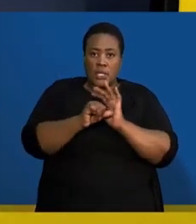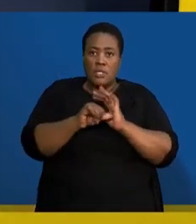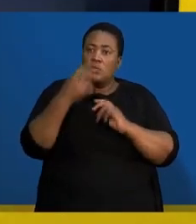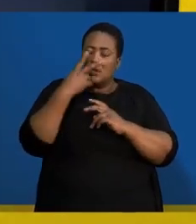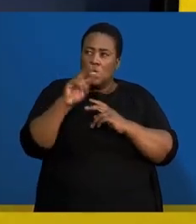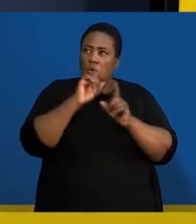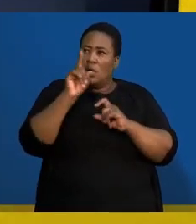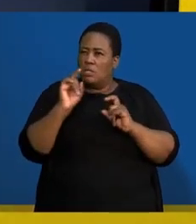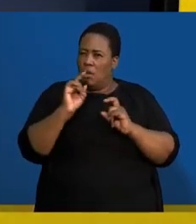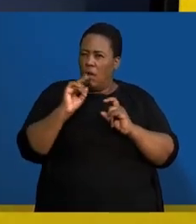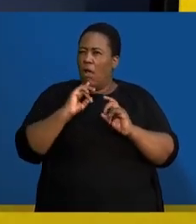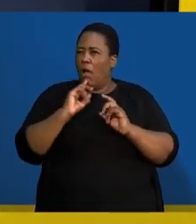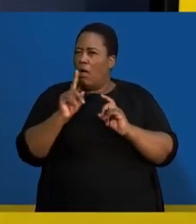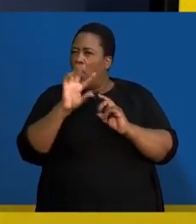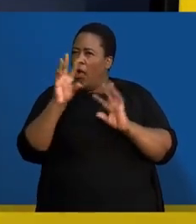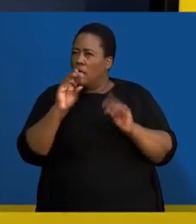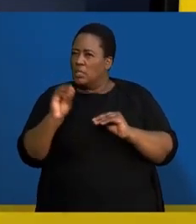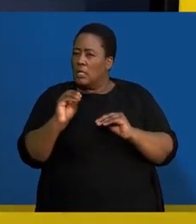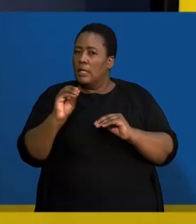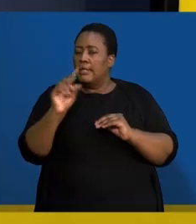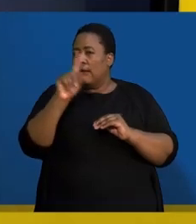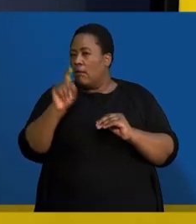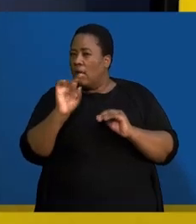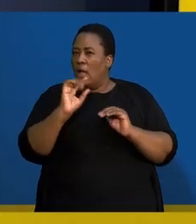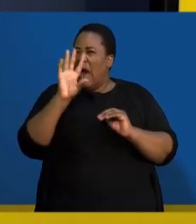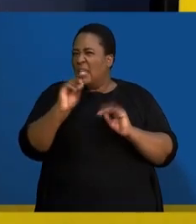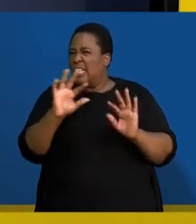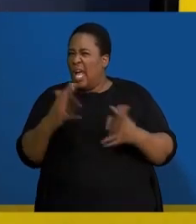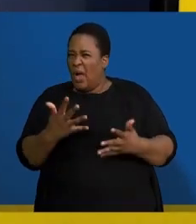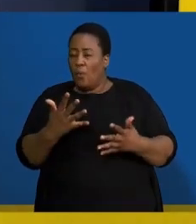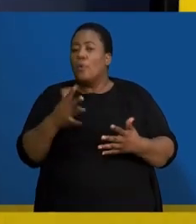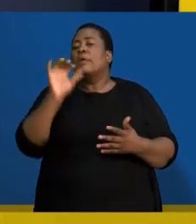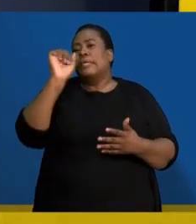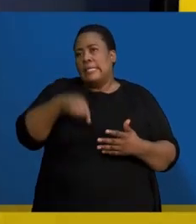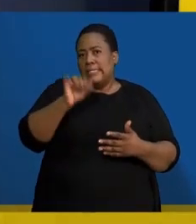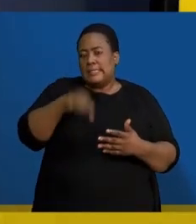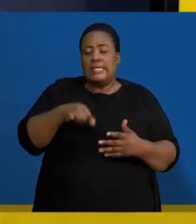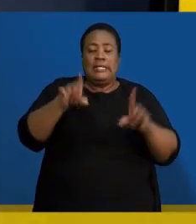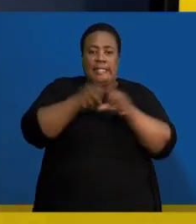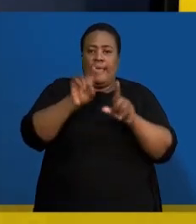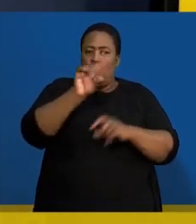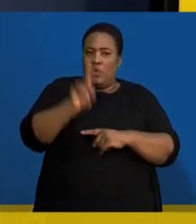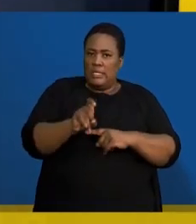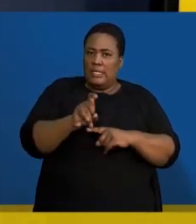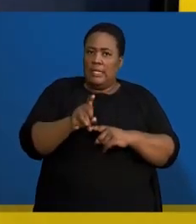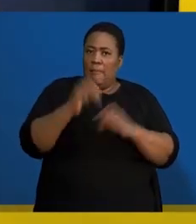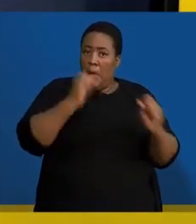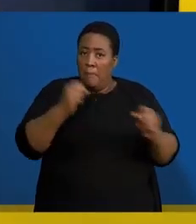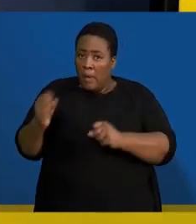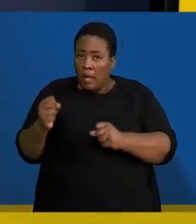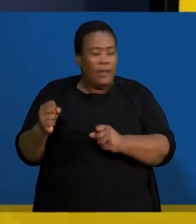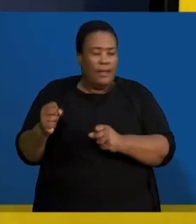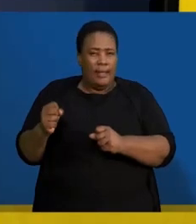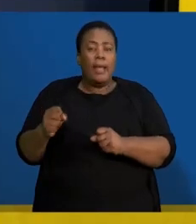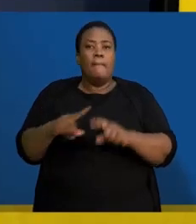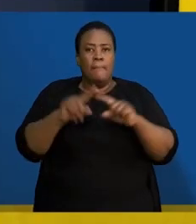get asked. Obviously, they will not repeat the exact same questions as, say, last year's exam. However,